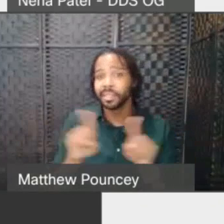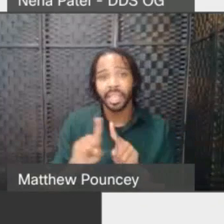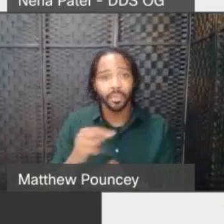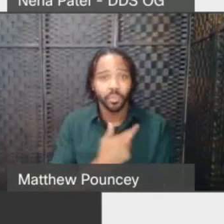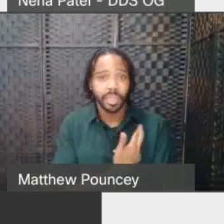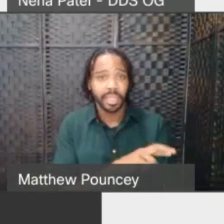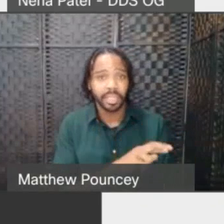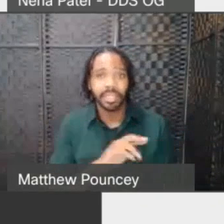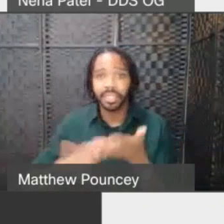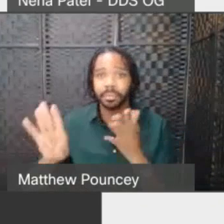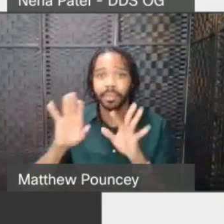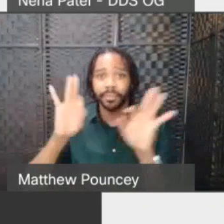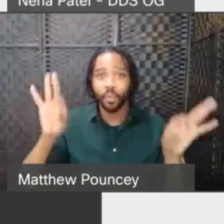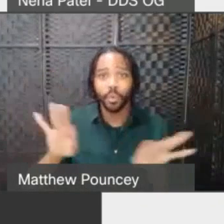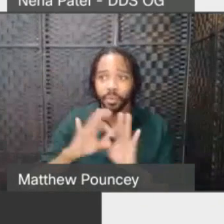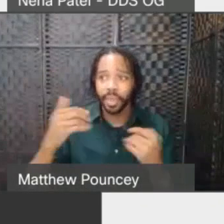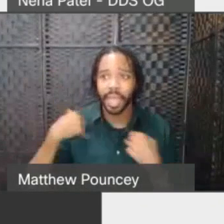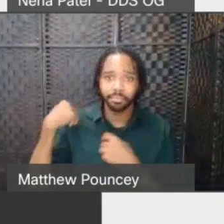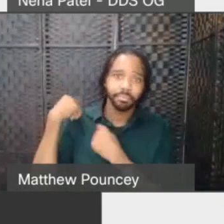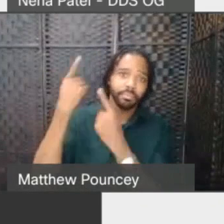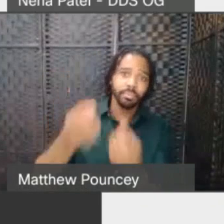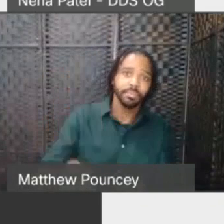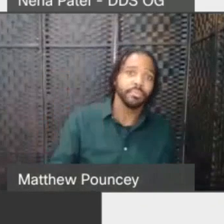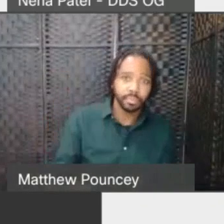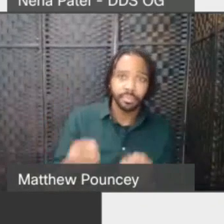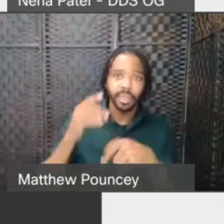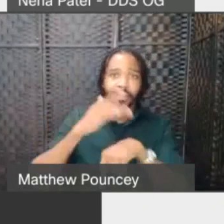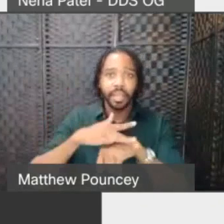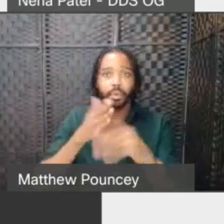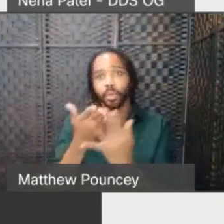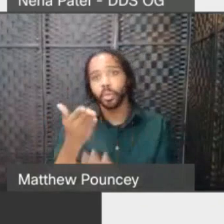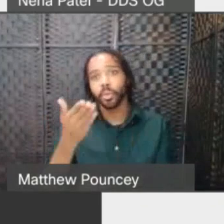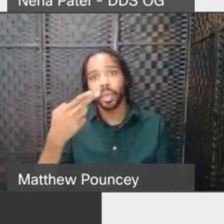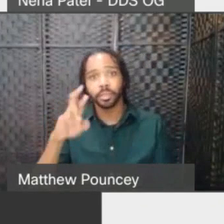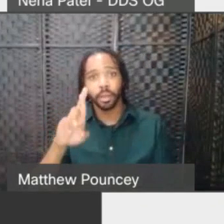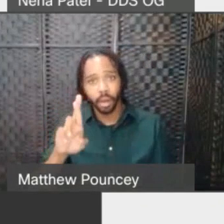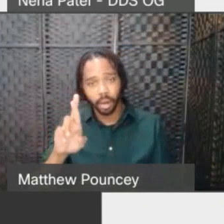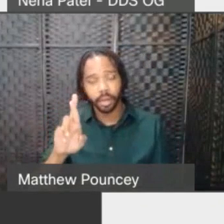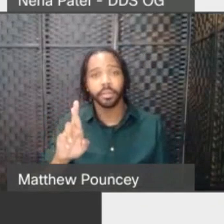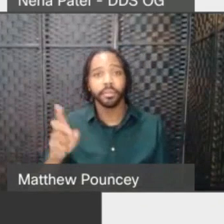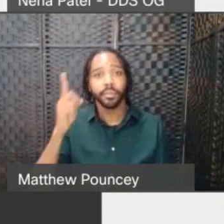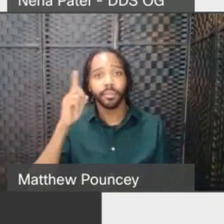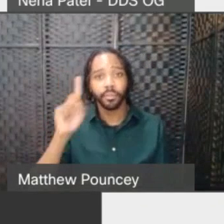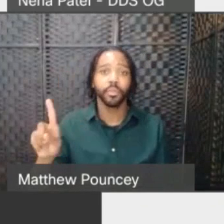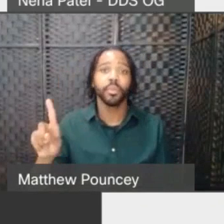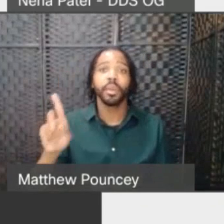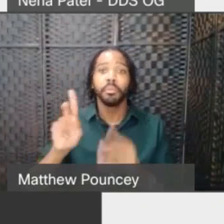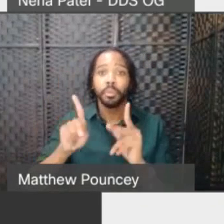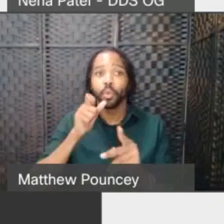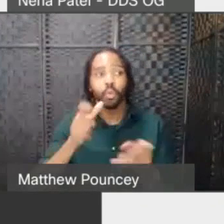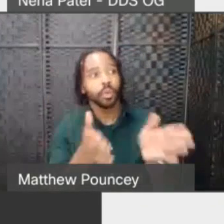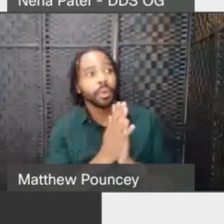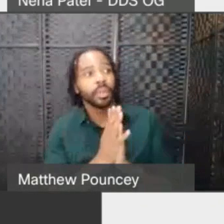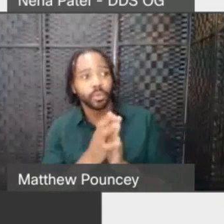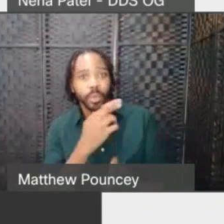exemption form that we've always had that's been available through human resources for people who request a religious exemption